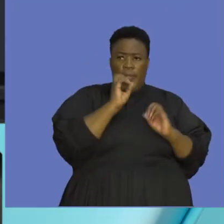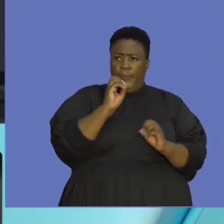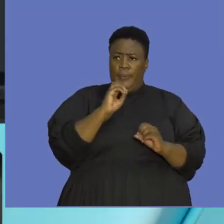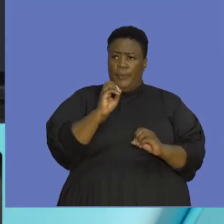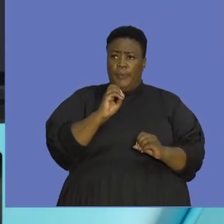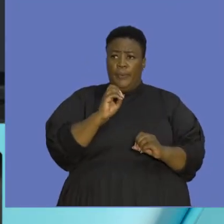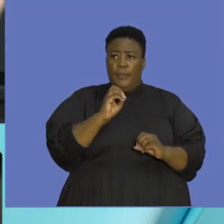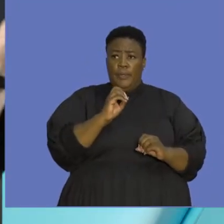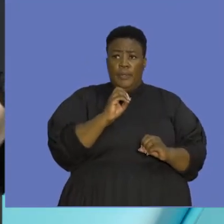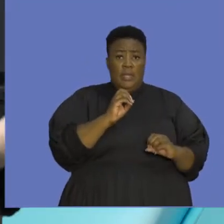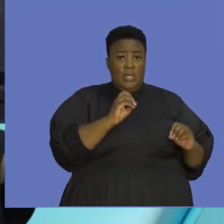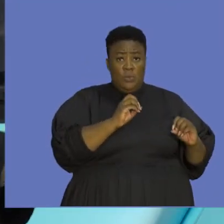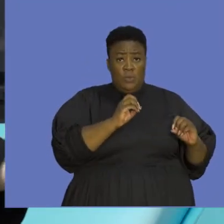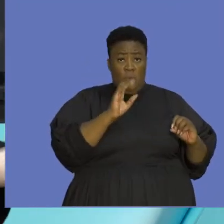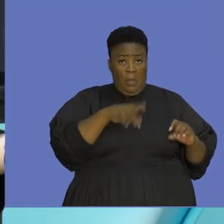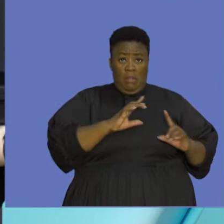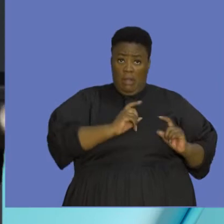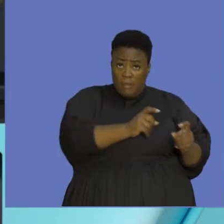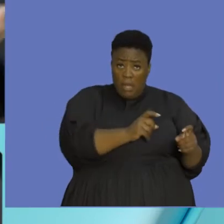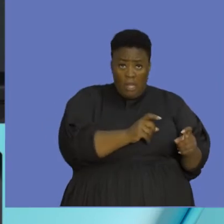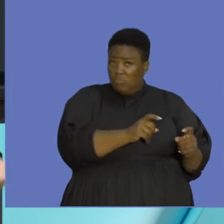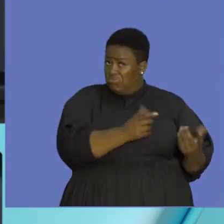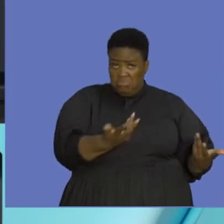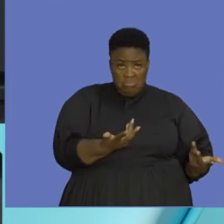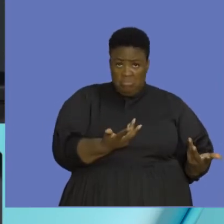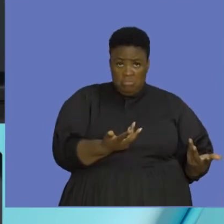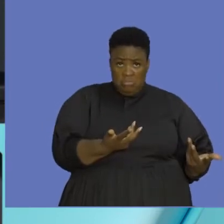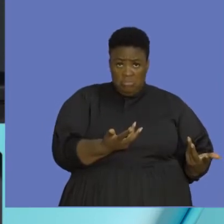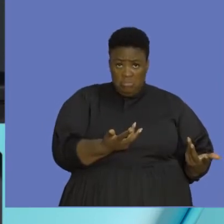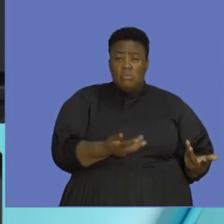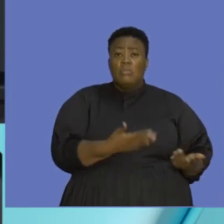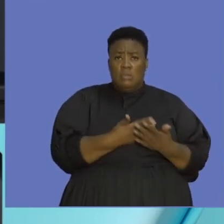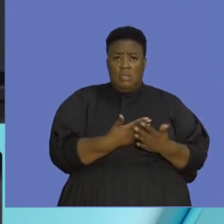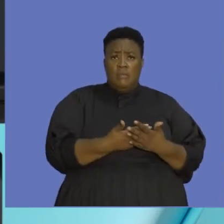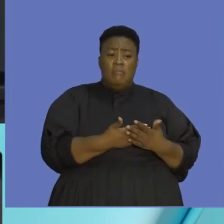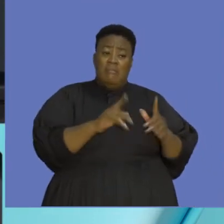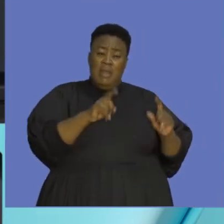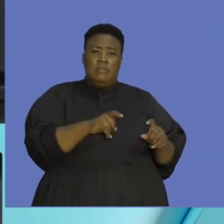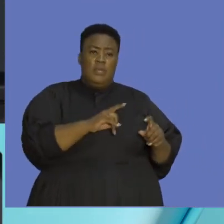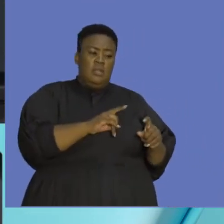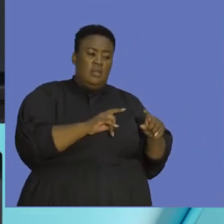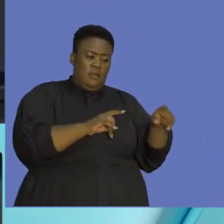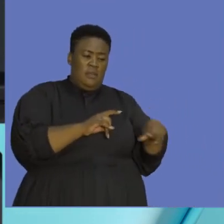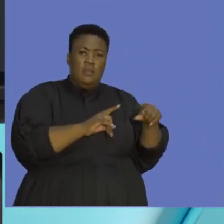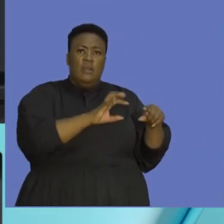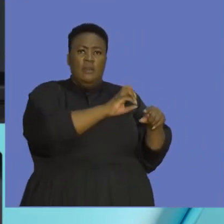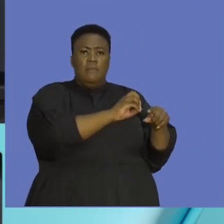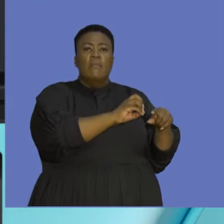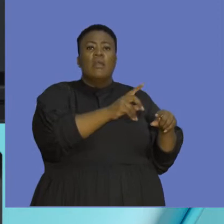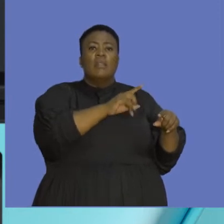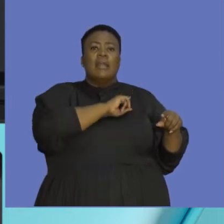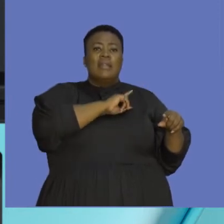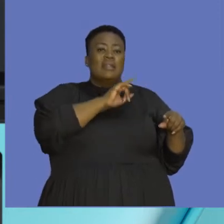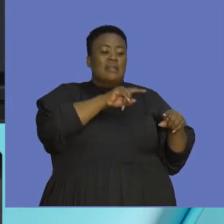object, it's not going to accelerate. We know this. So of course it can go through the origin, but it makes a nice straight